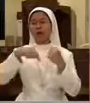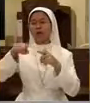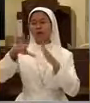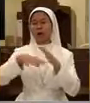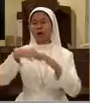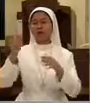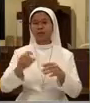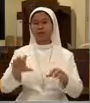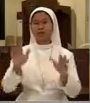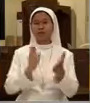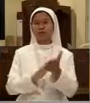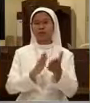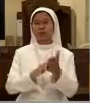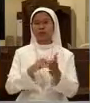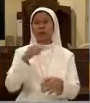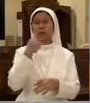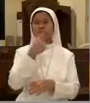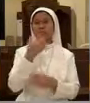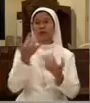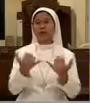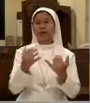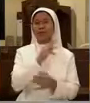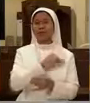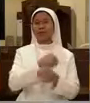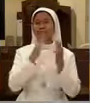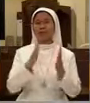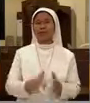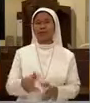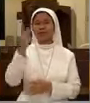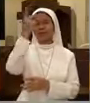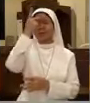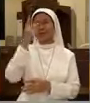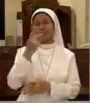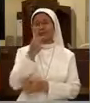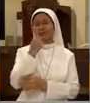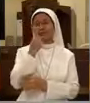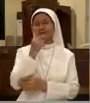Sino ngayon ang misyonero? Dapat yung magulang.